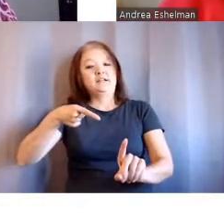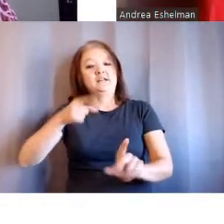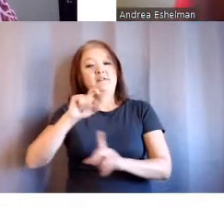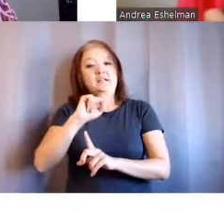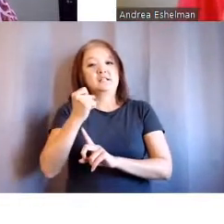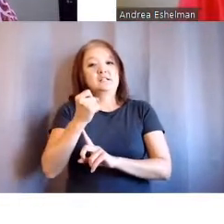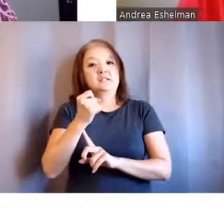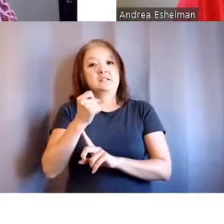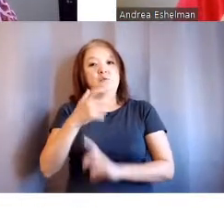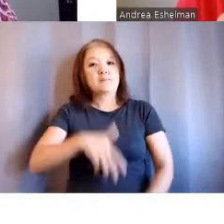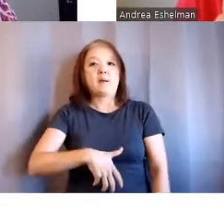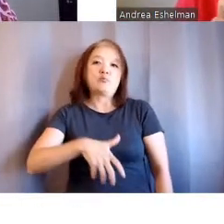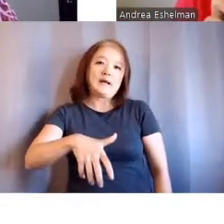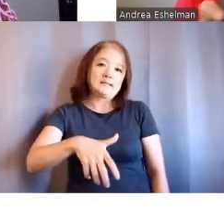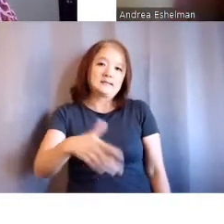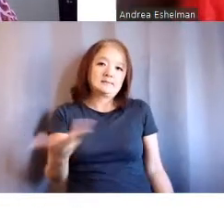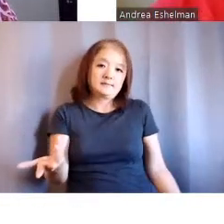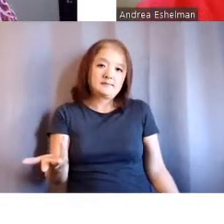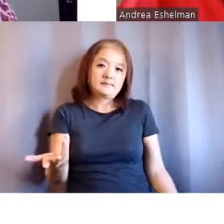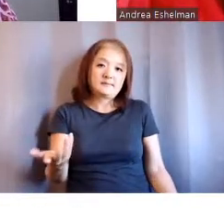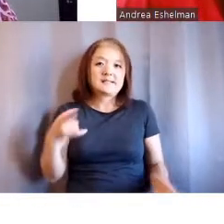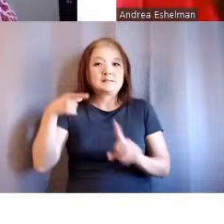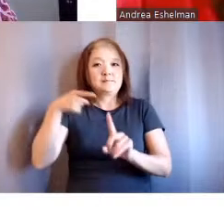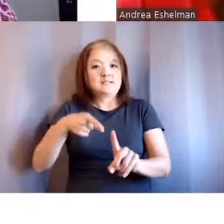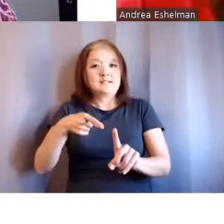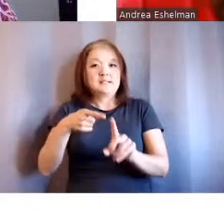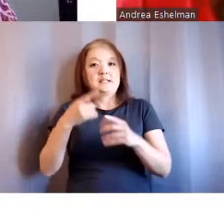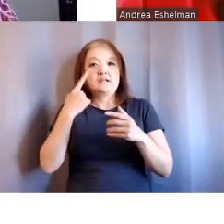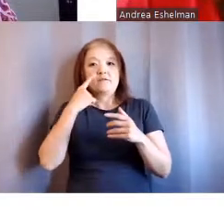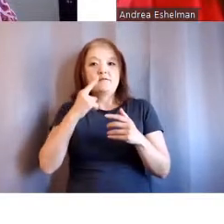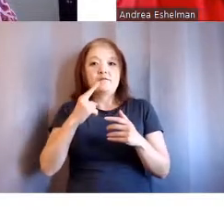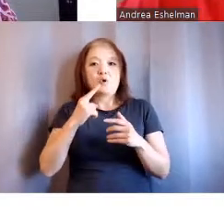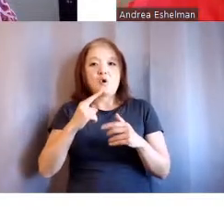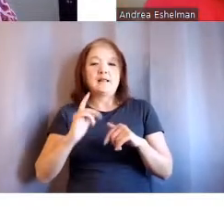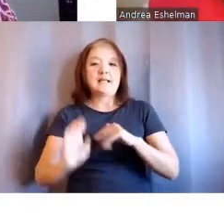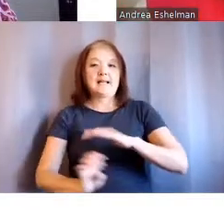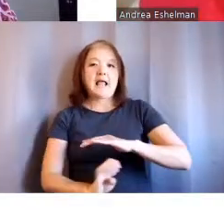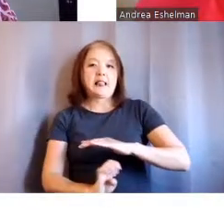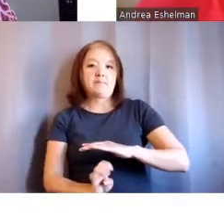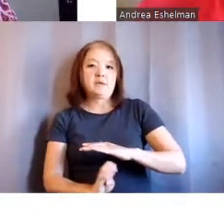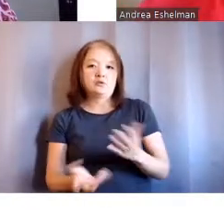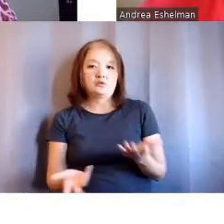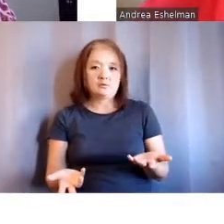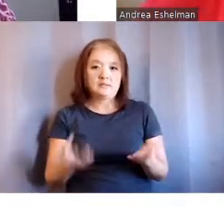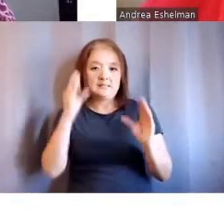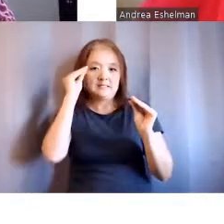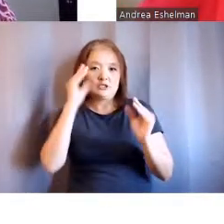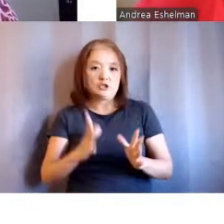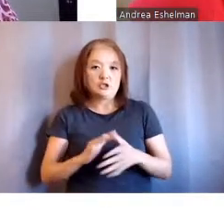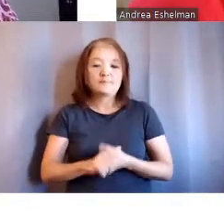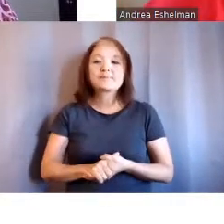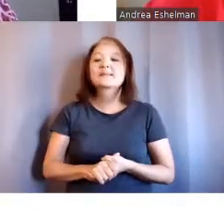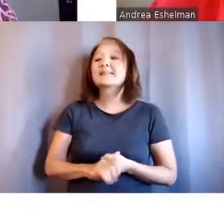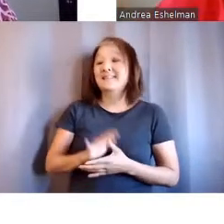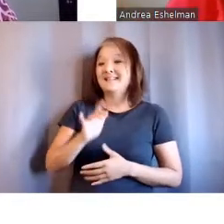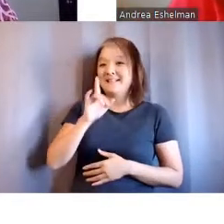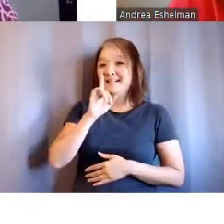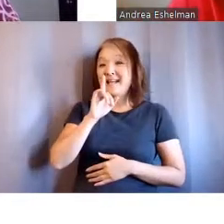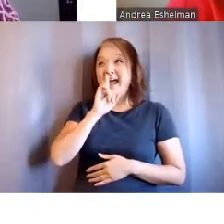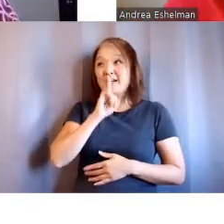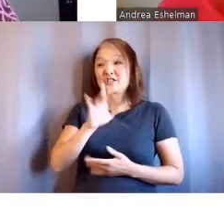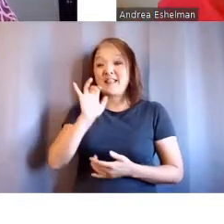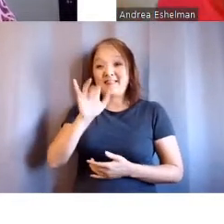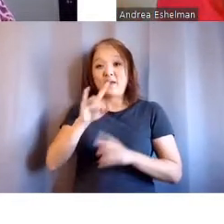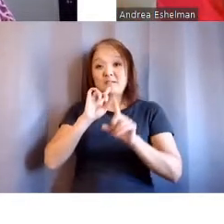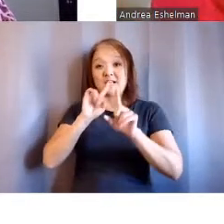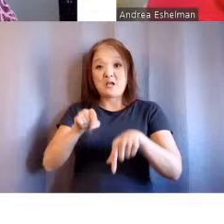What about pregnancy, specifically for a lower grade teacher? Right. So that is actually answered on